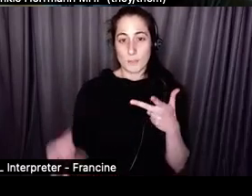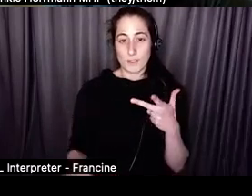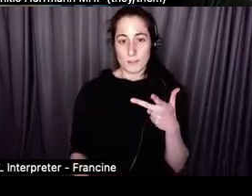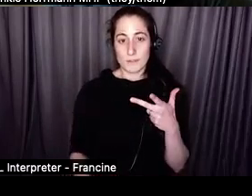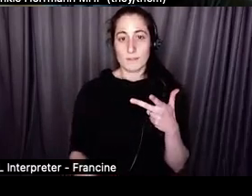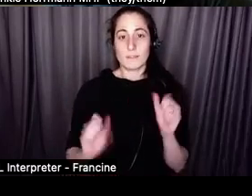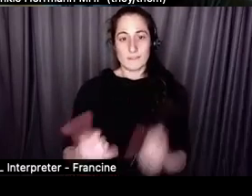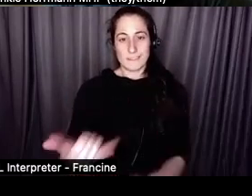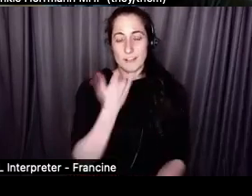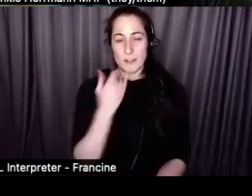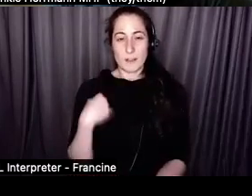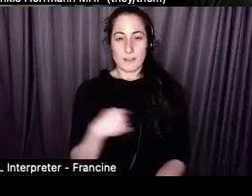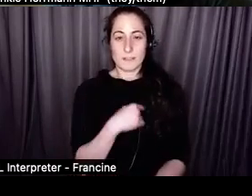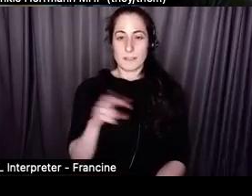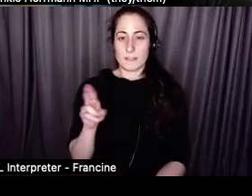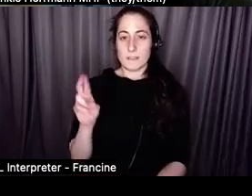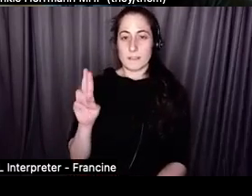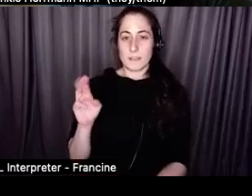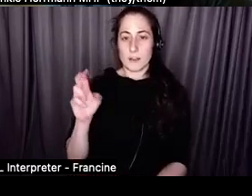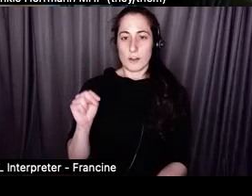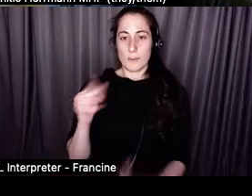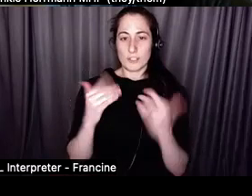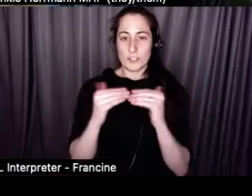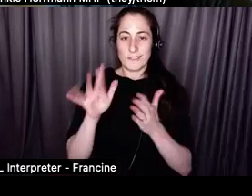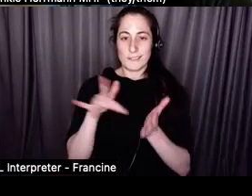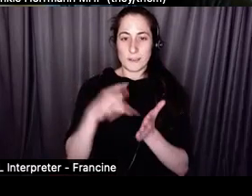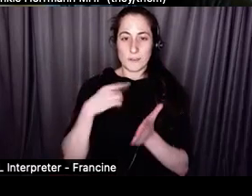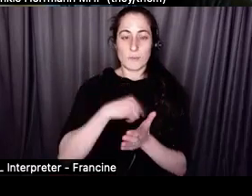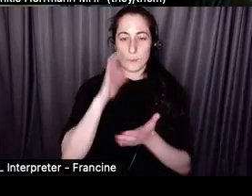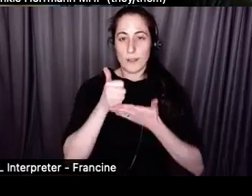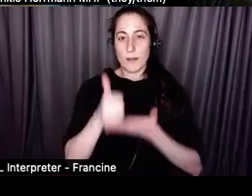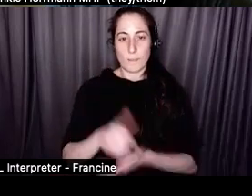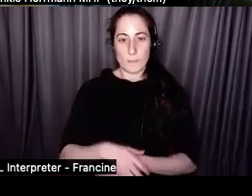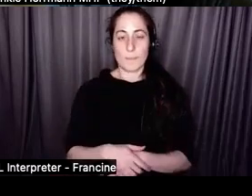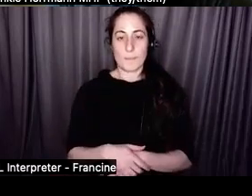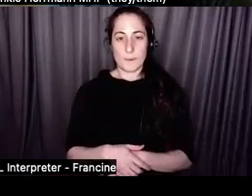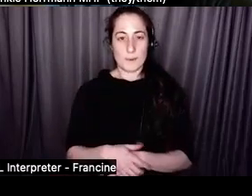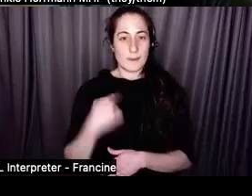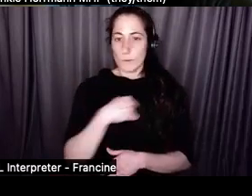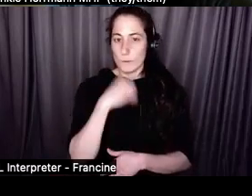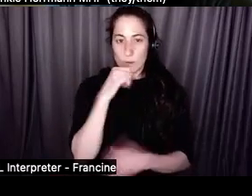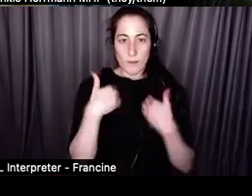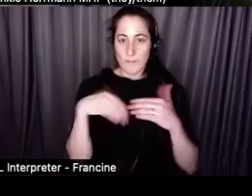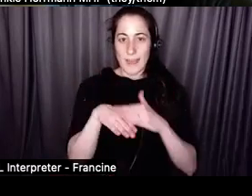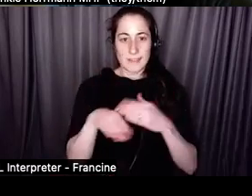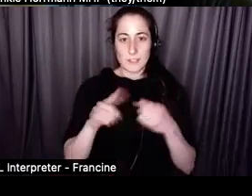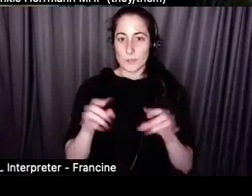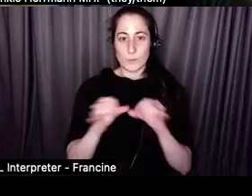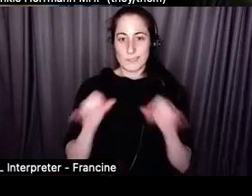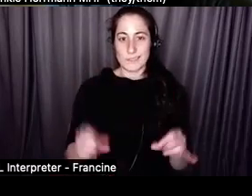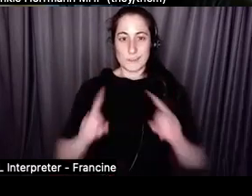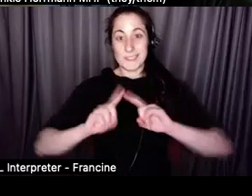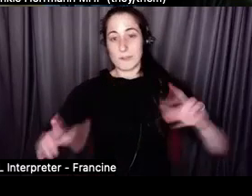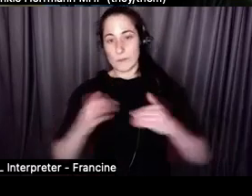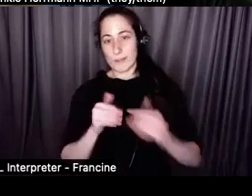call us at the Urban Justice Center, and we will assist. And again, we don't have access to any systems that you don't have access